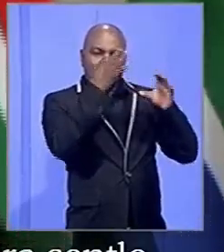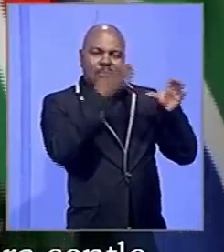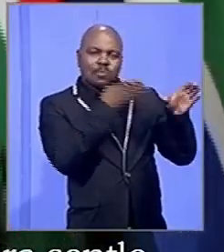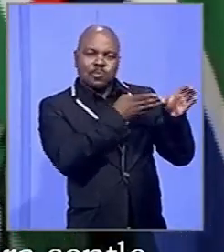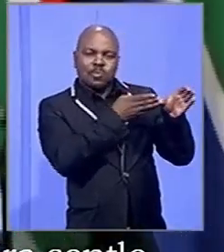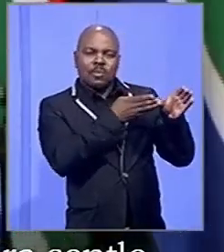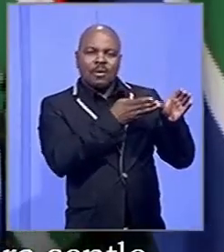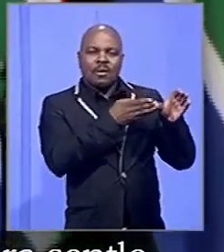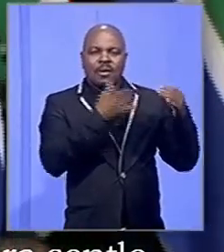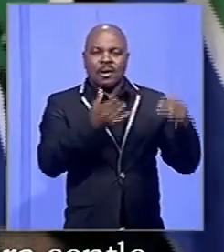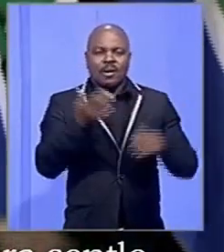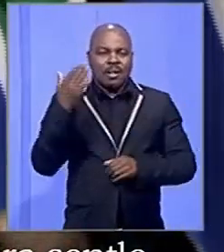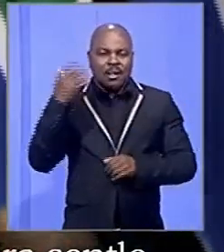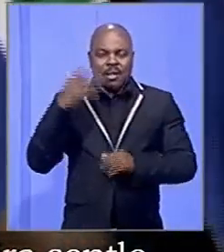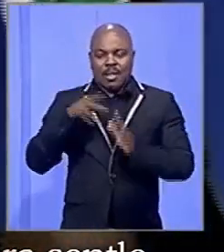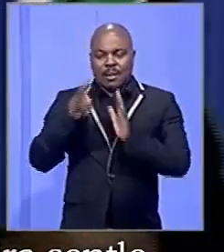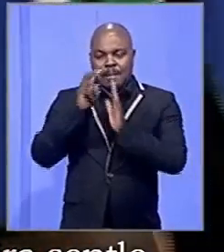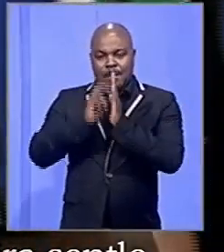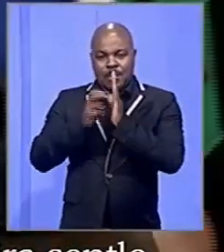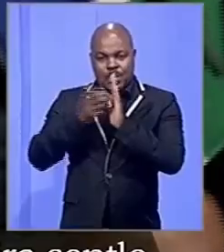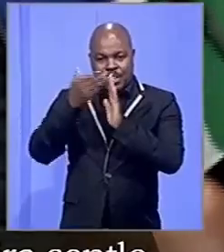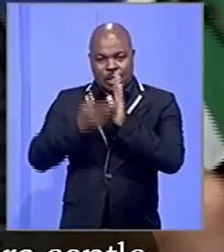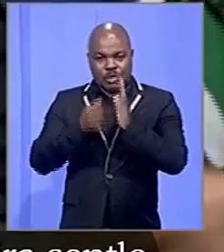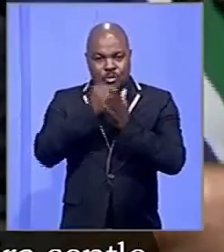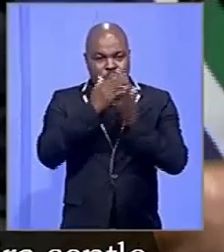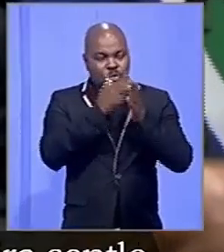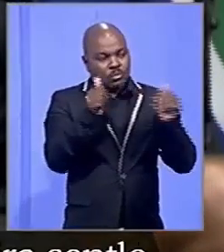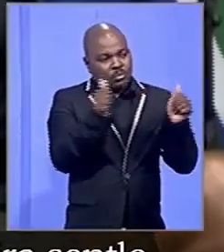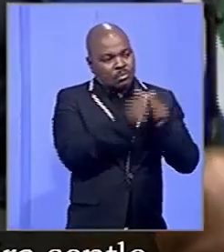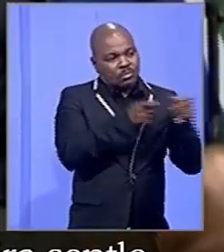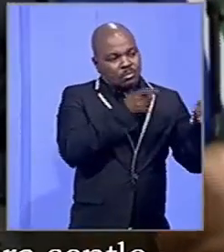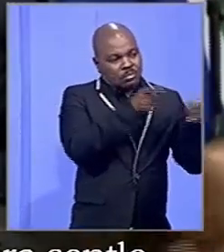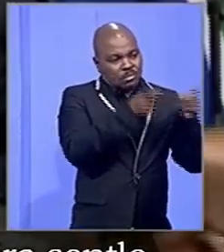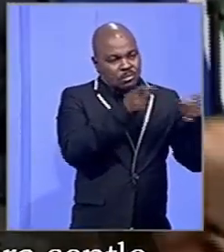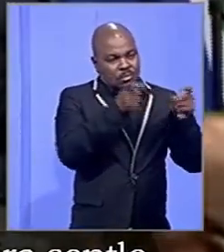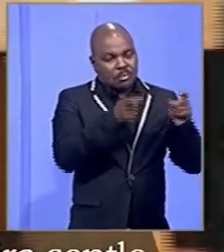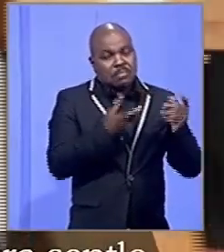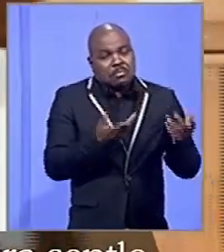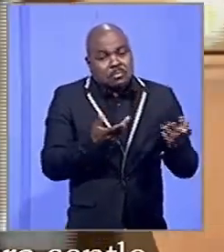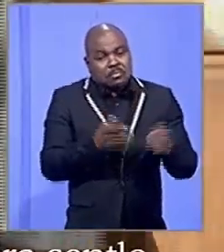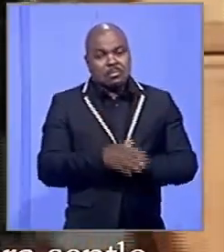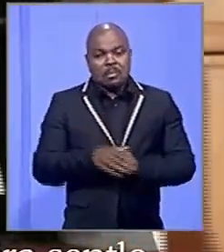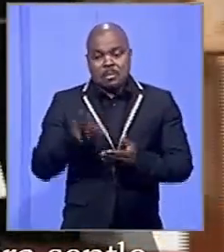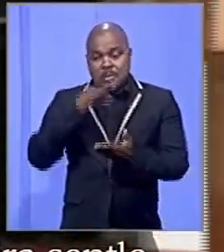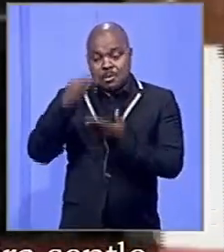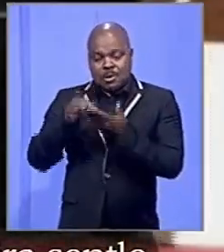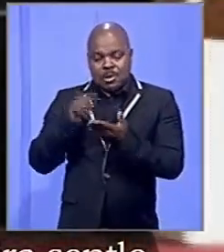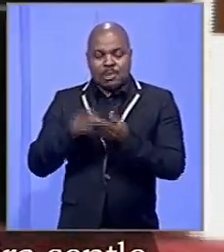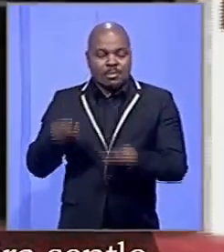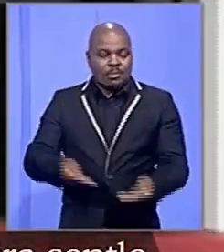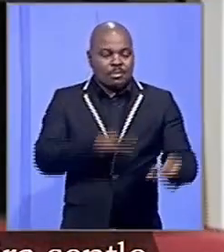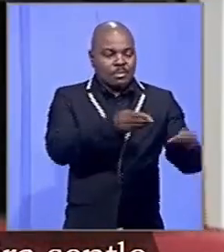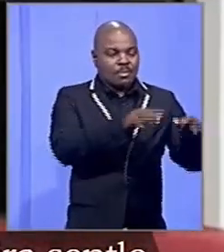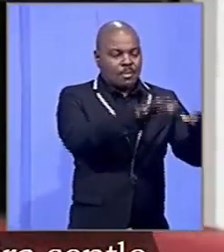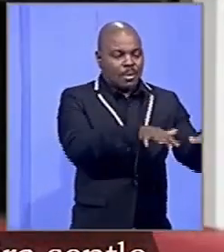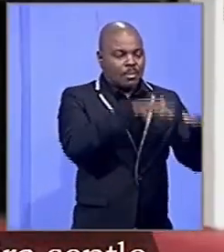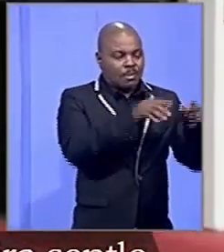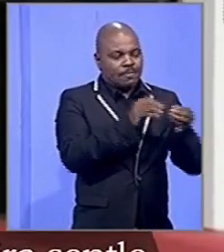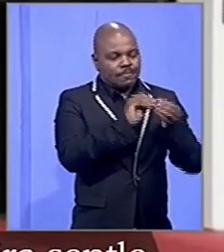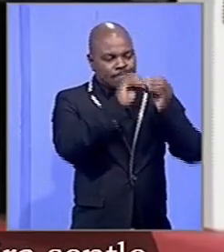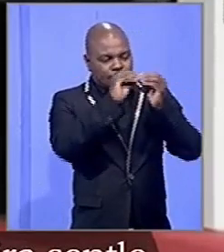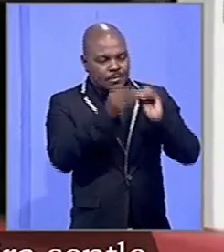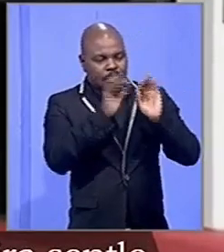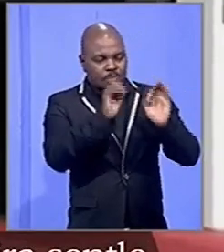e tshitsintsweng ya semolao ya go busa tirisano mmogo e jalo e tshwanetse go isiwa kwa parlamenteng gore e fetolwe go